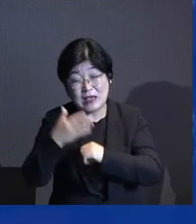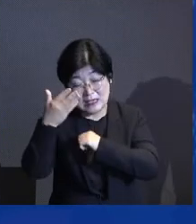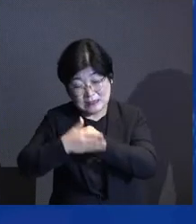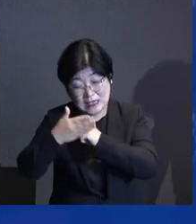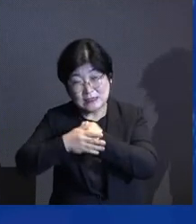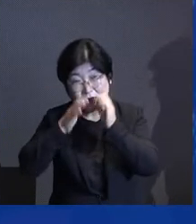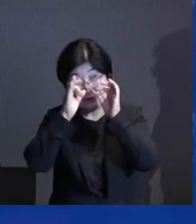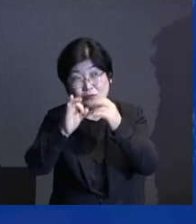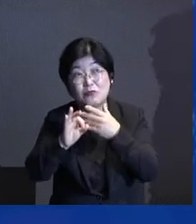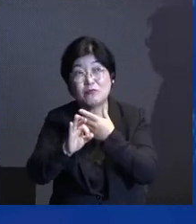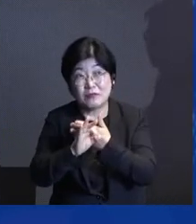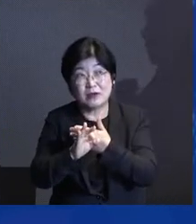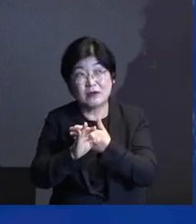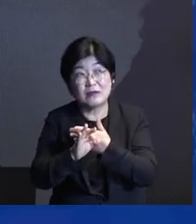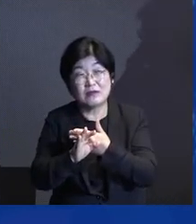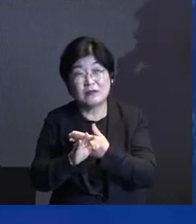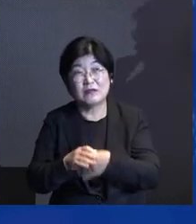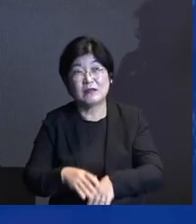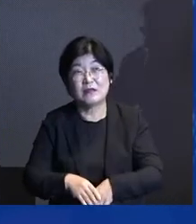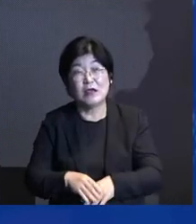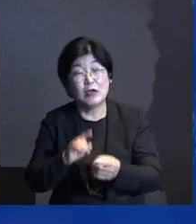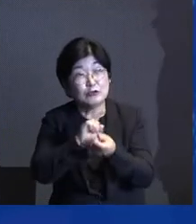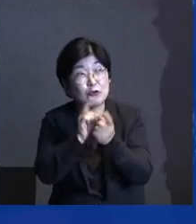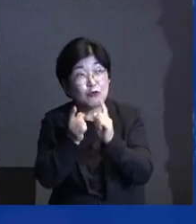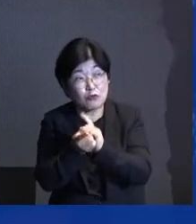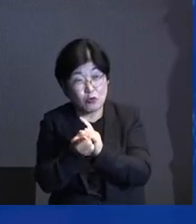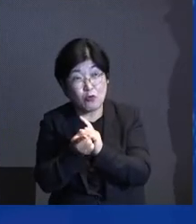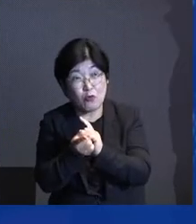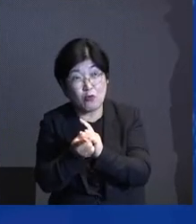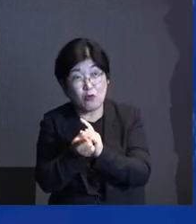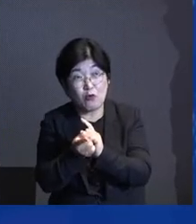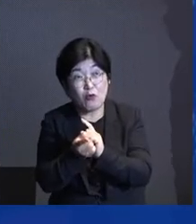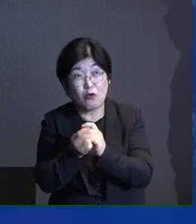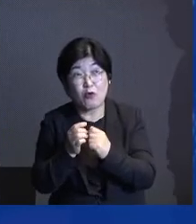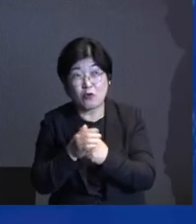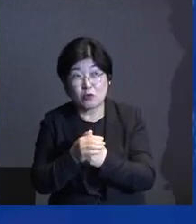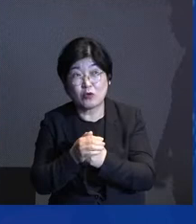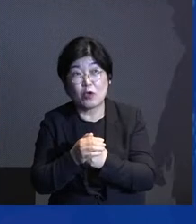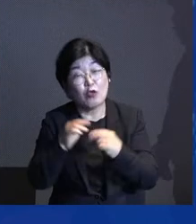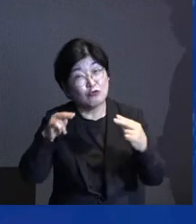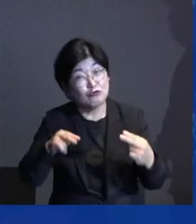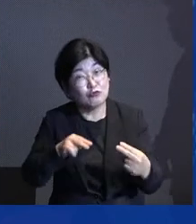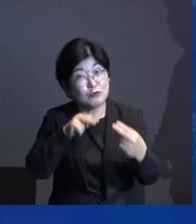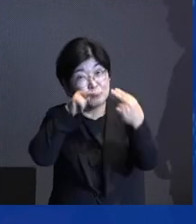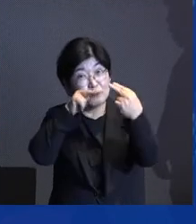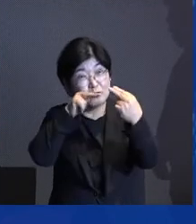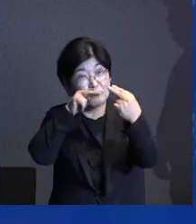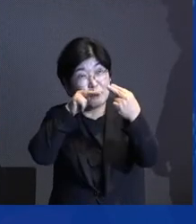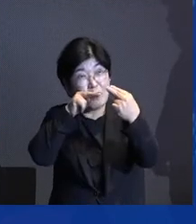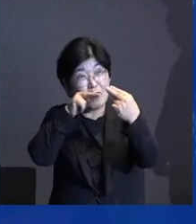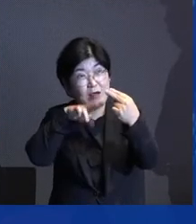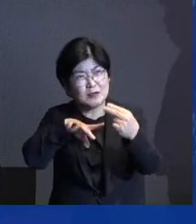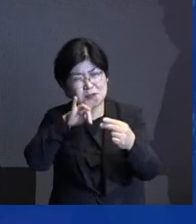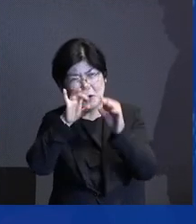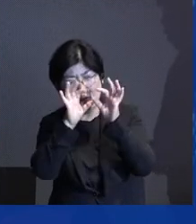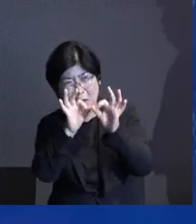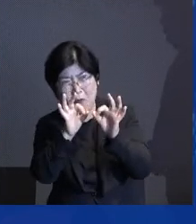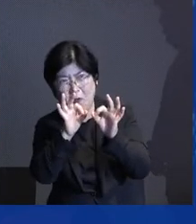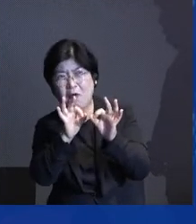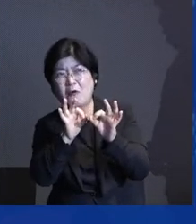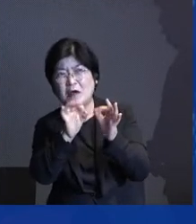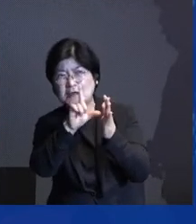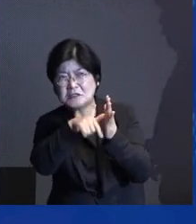also helped to break the ice and establish new and deeper connections among the group of